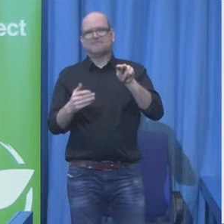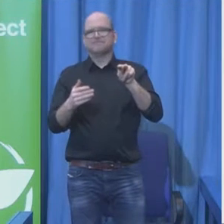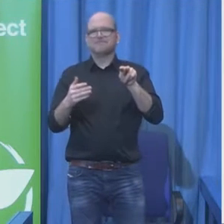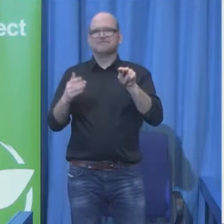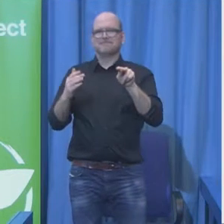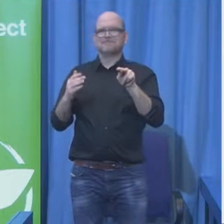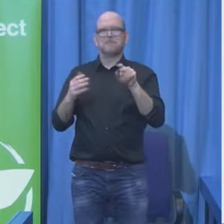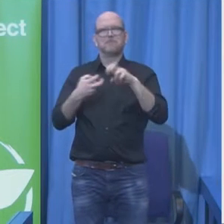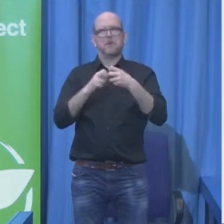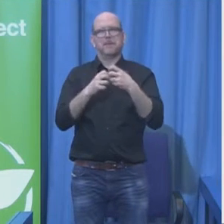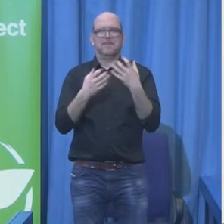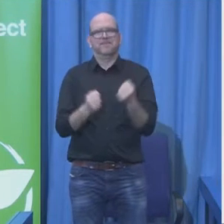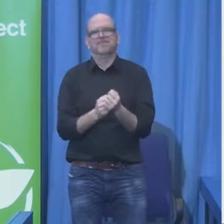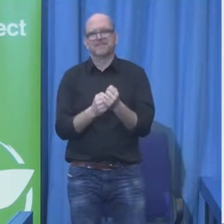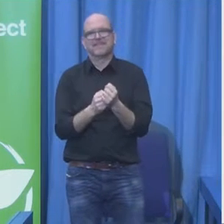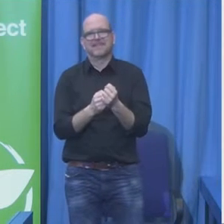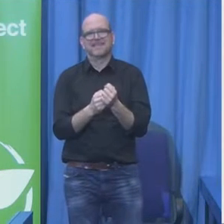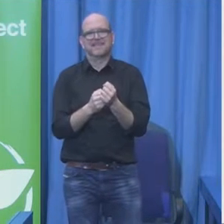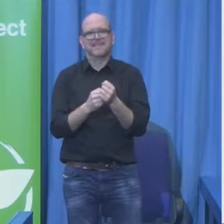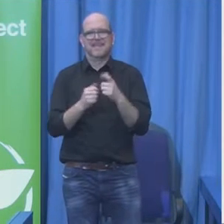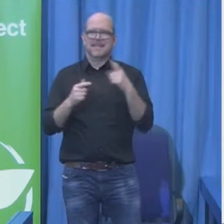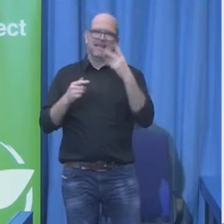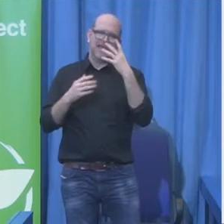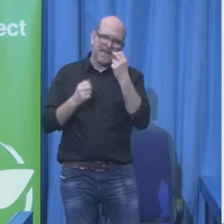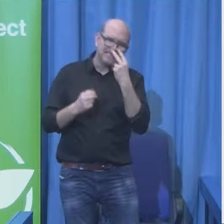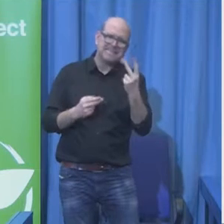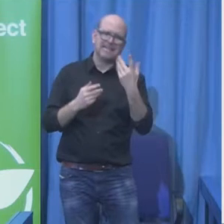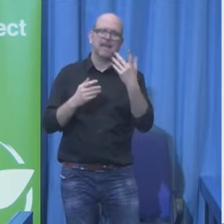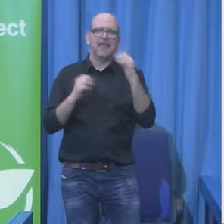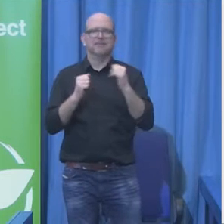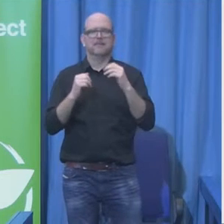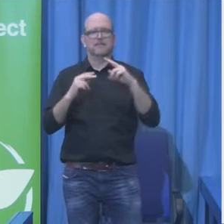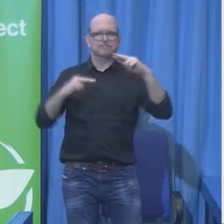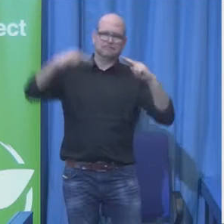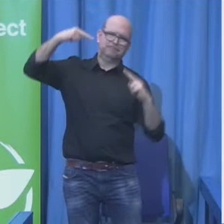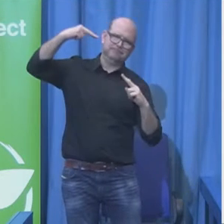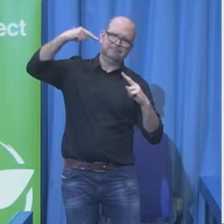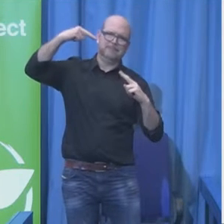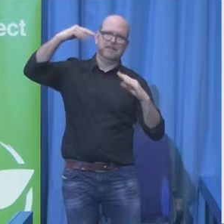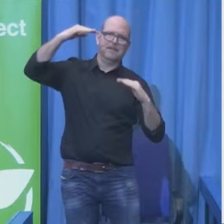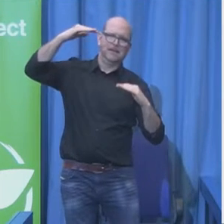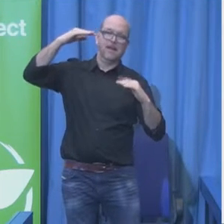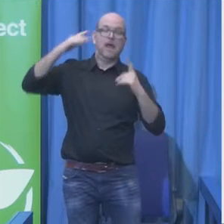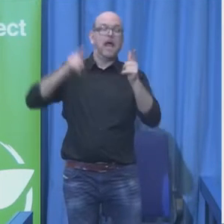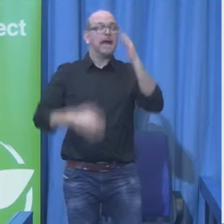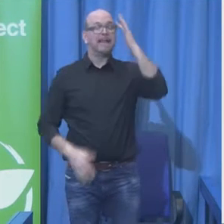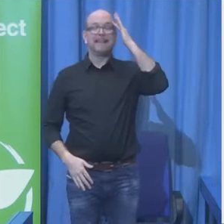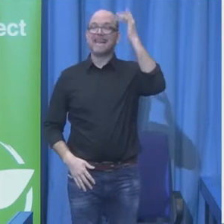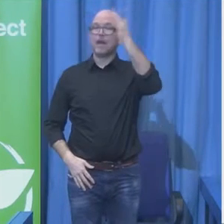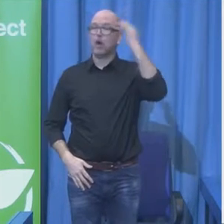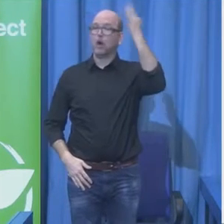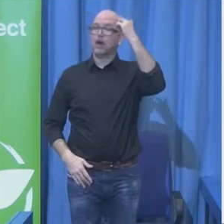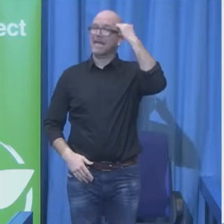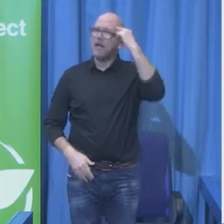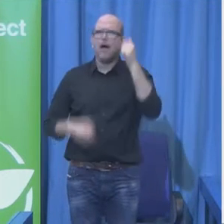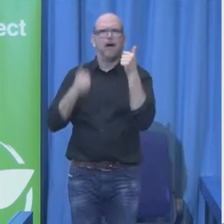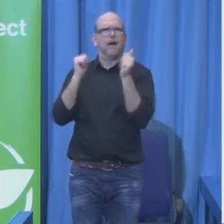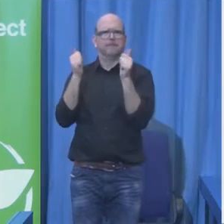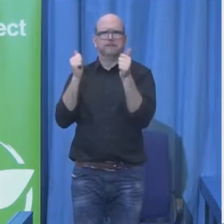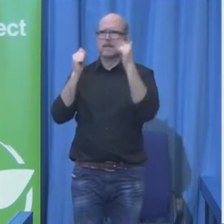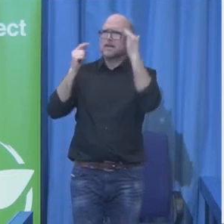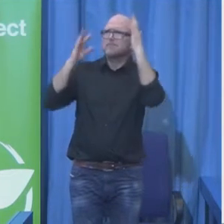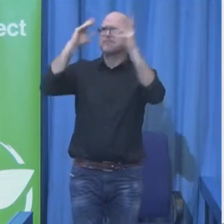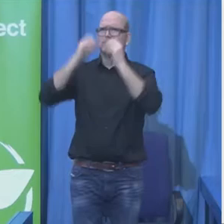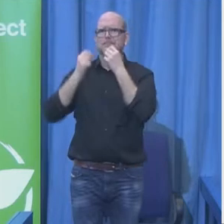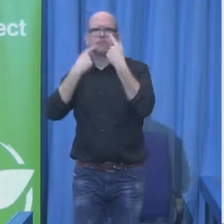standards and the reality in the member states. What does this mean in everyday life? It means that the persons with disabilities are